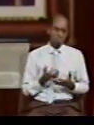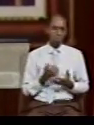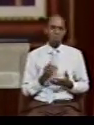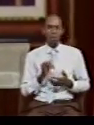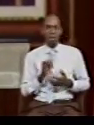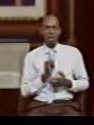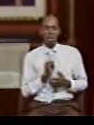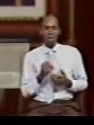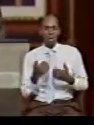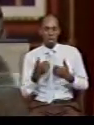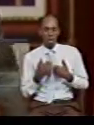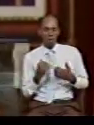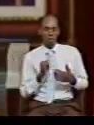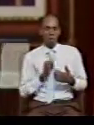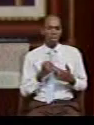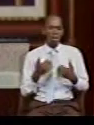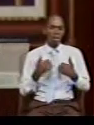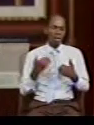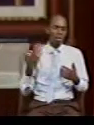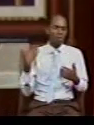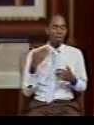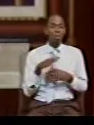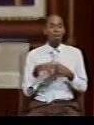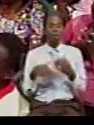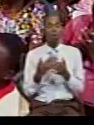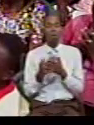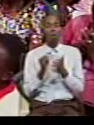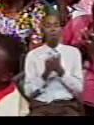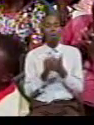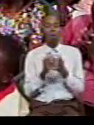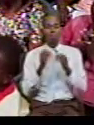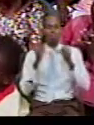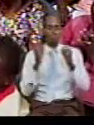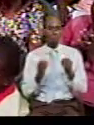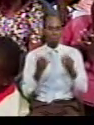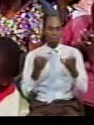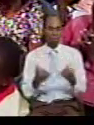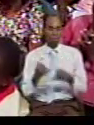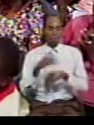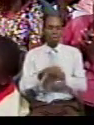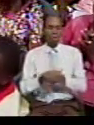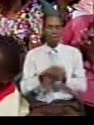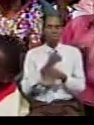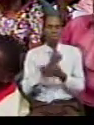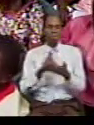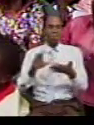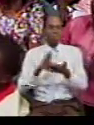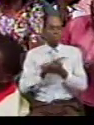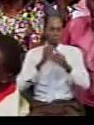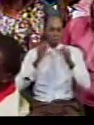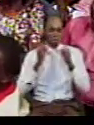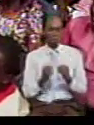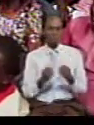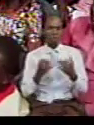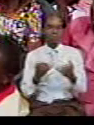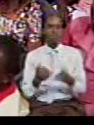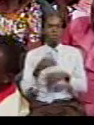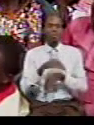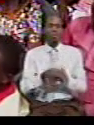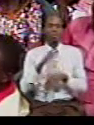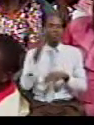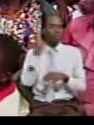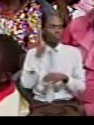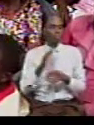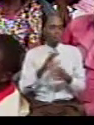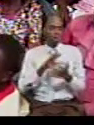I had. All power tonight, supernatural power tonight, will